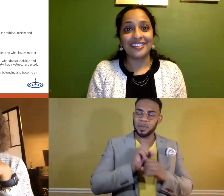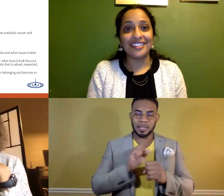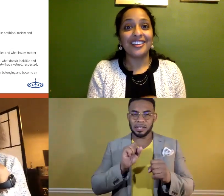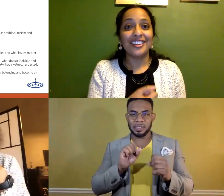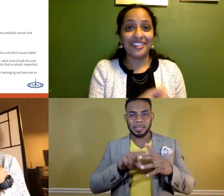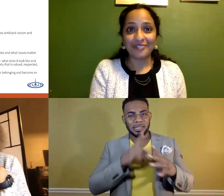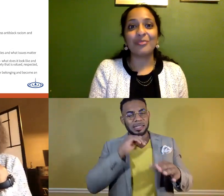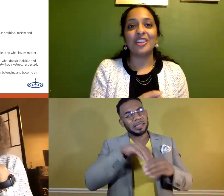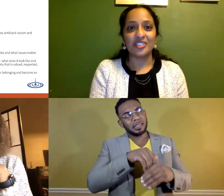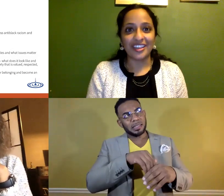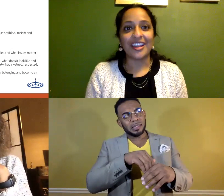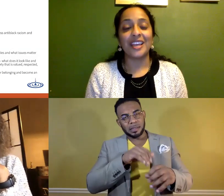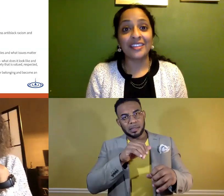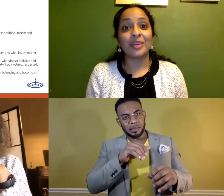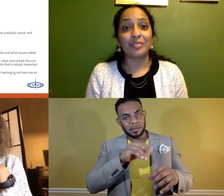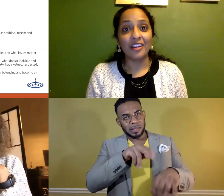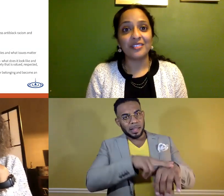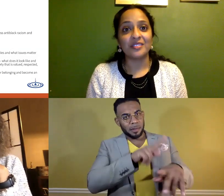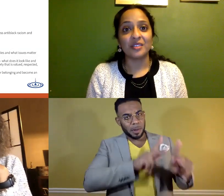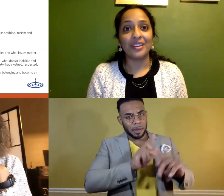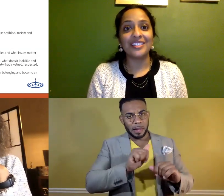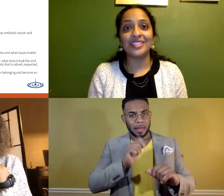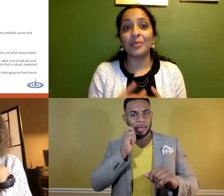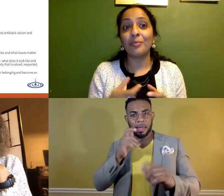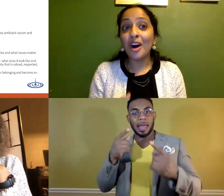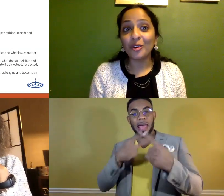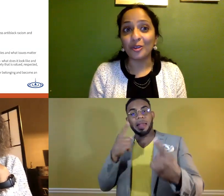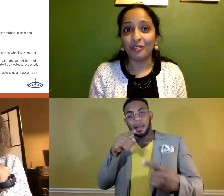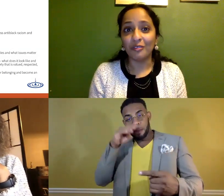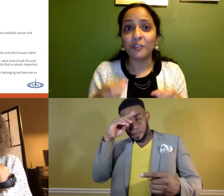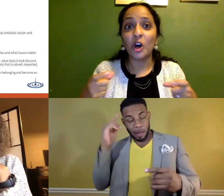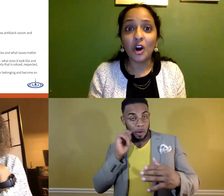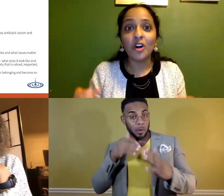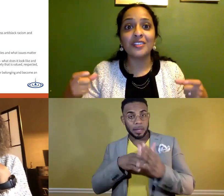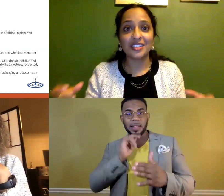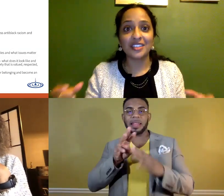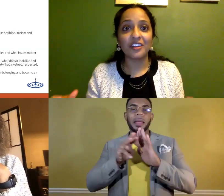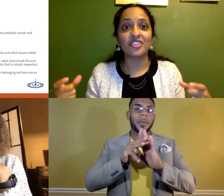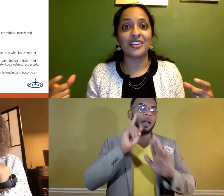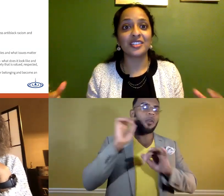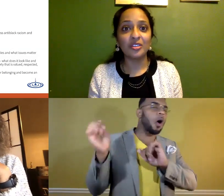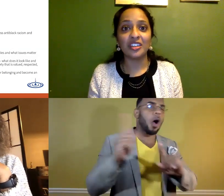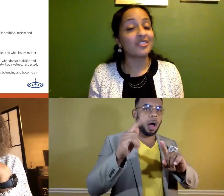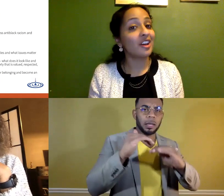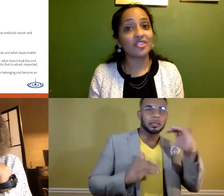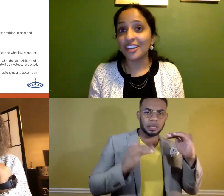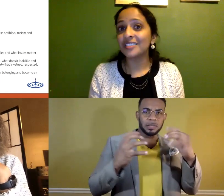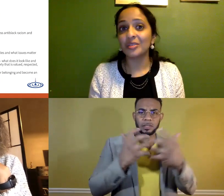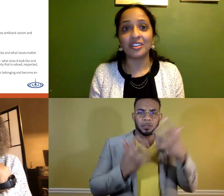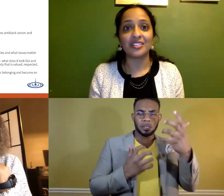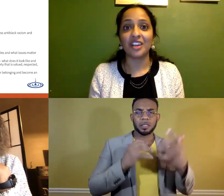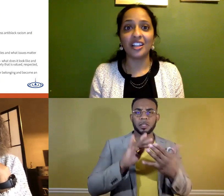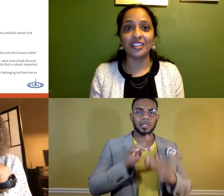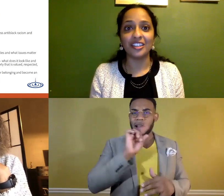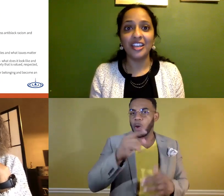is in Native populations and anti-Black racism, but it's the model for all disenfranchised communities, not